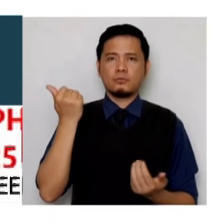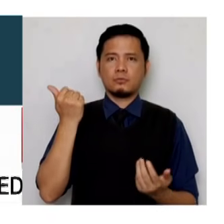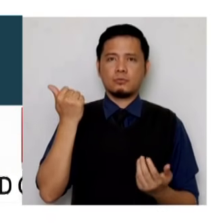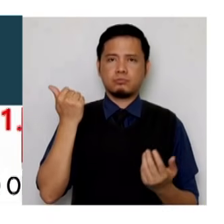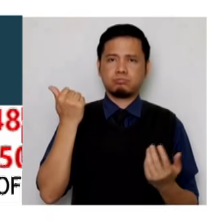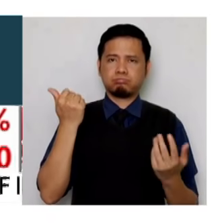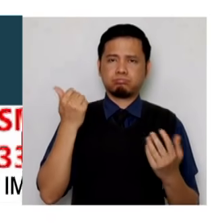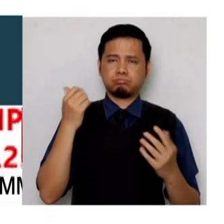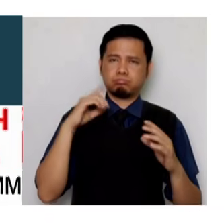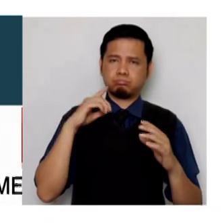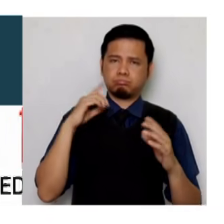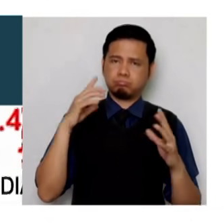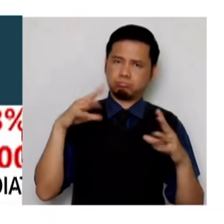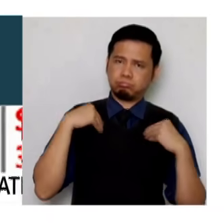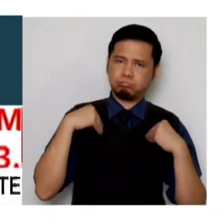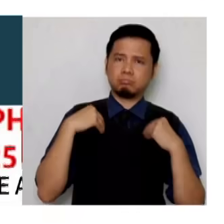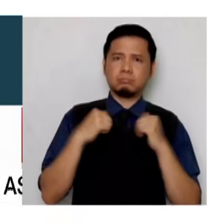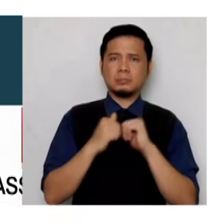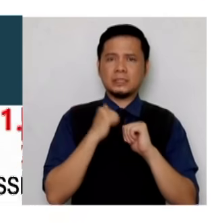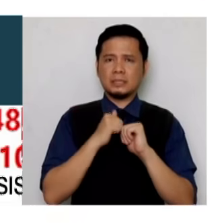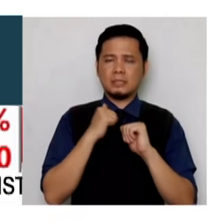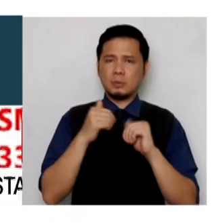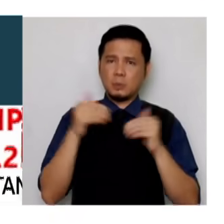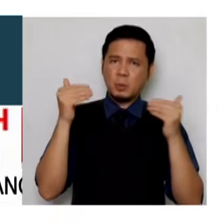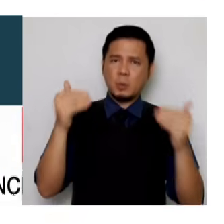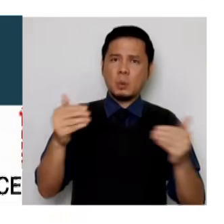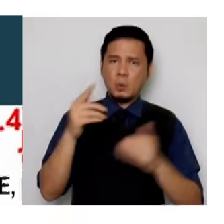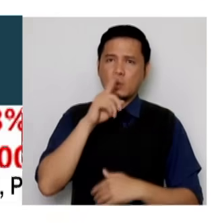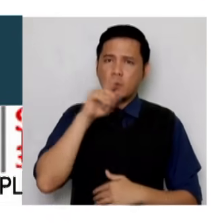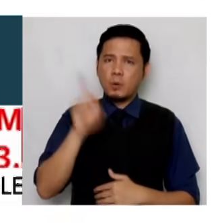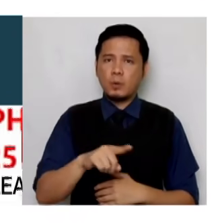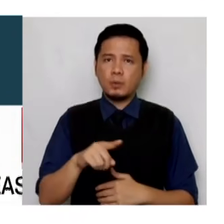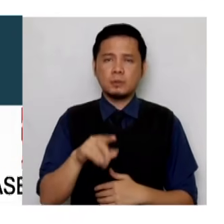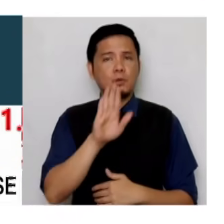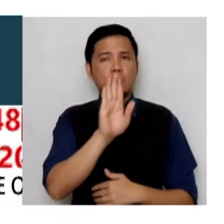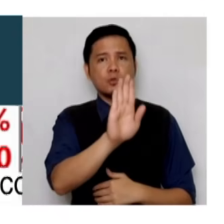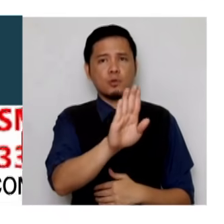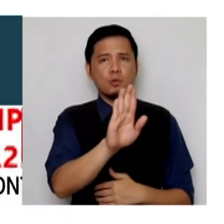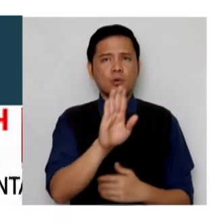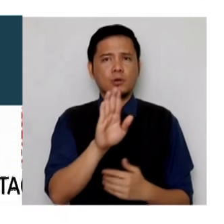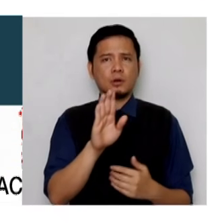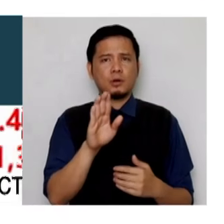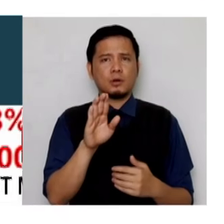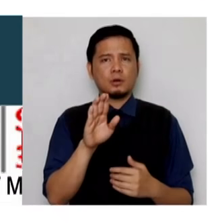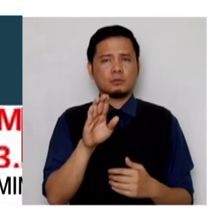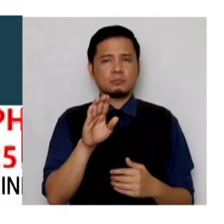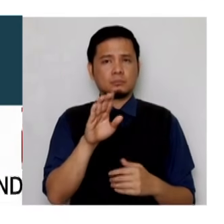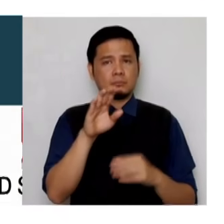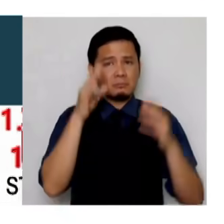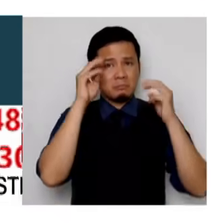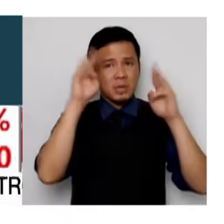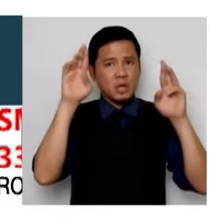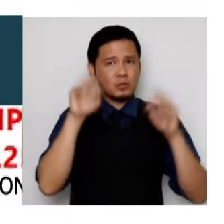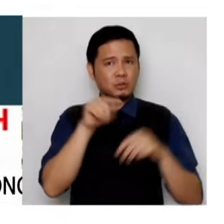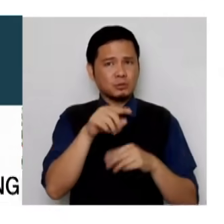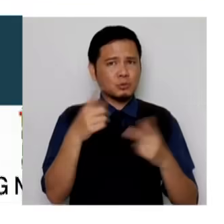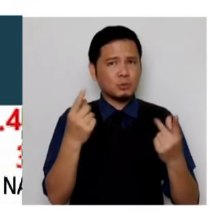the order, what will your group, the Metro City Mayors, what are you prepared to do